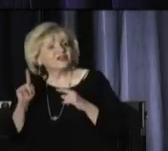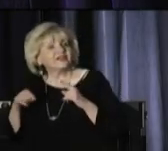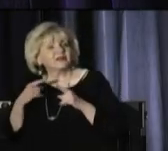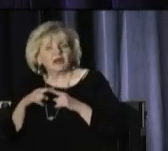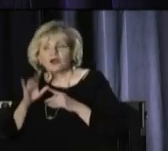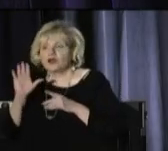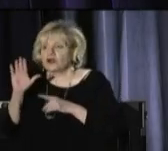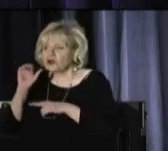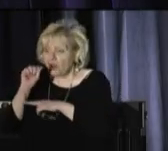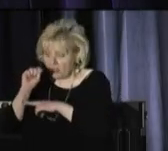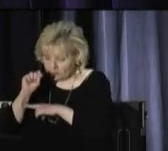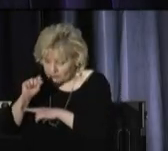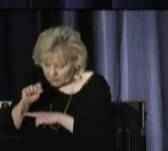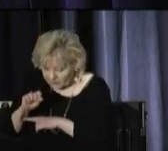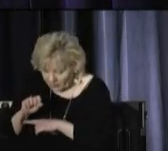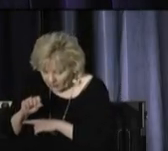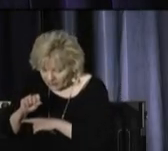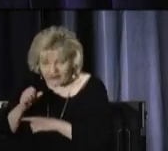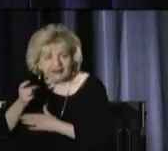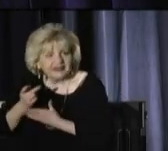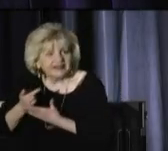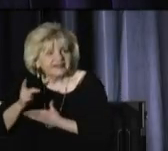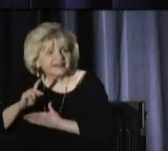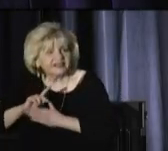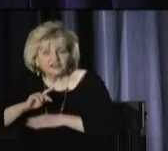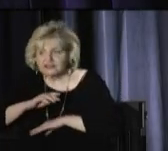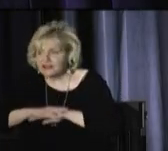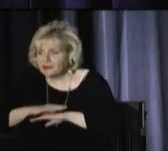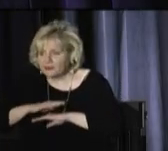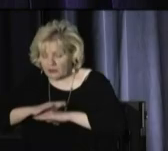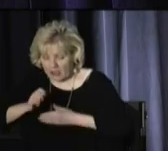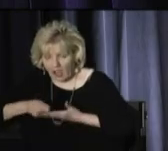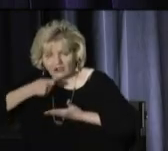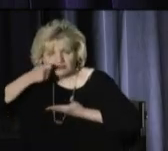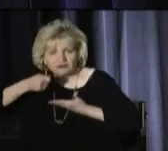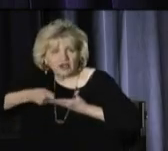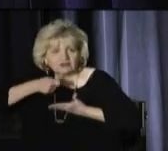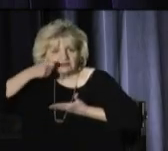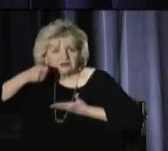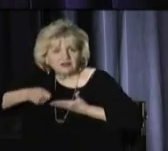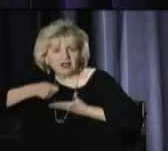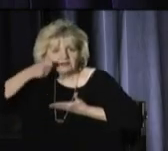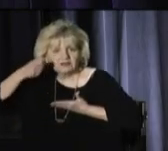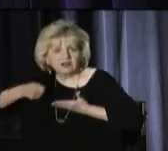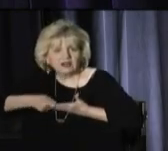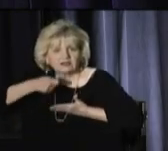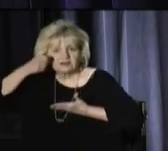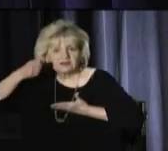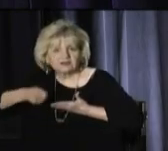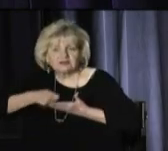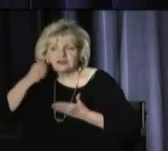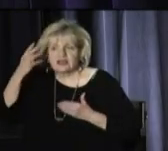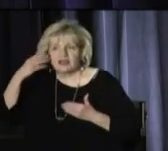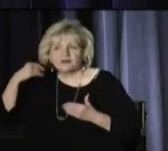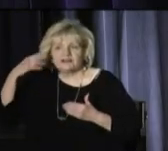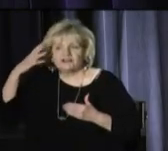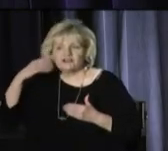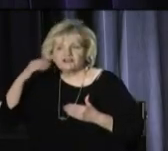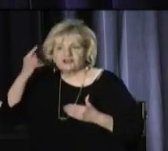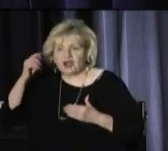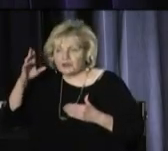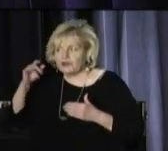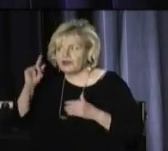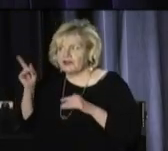hunching over our kitchen table every Monday, eating plate after plate of peach cobbler, and then disappearing into the bedroom I shared with my